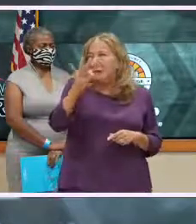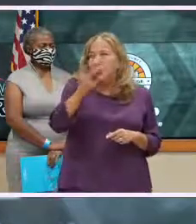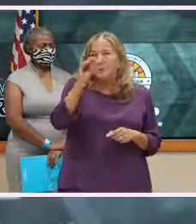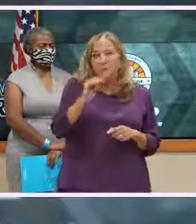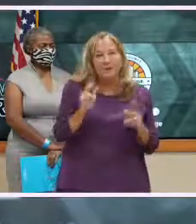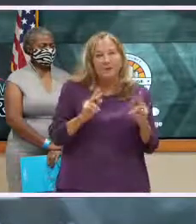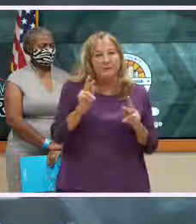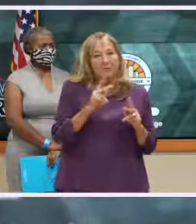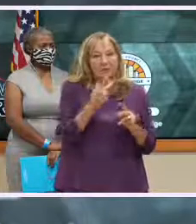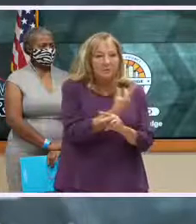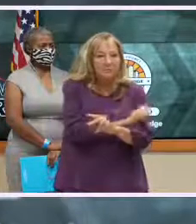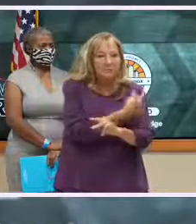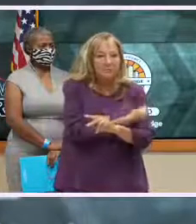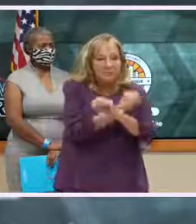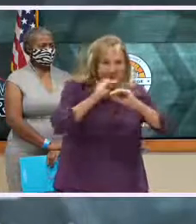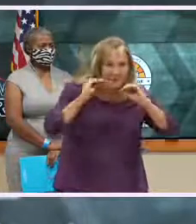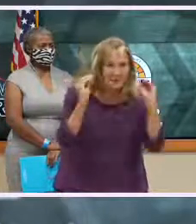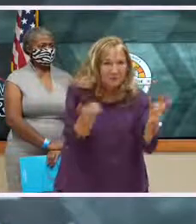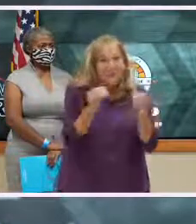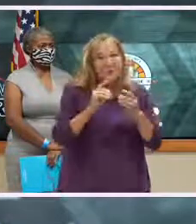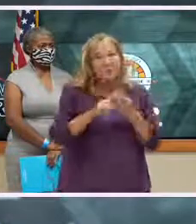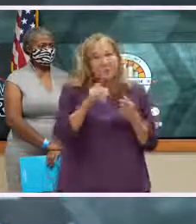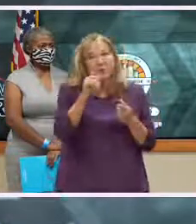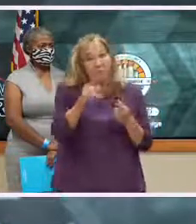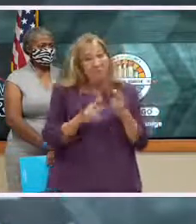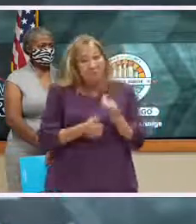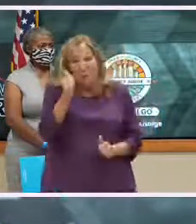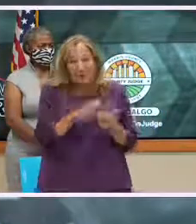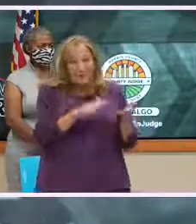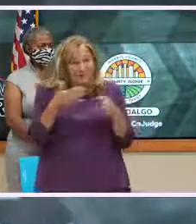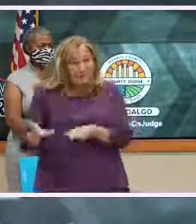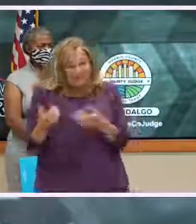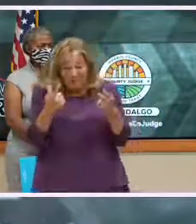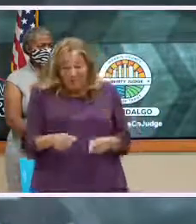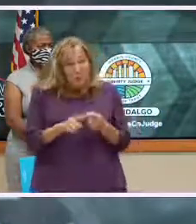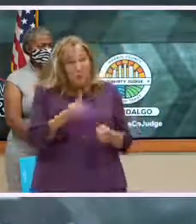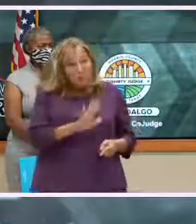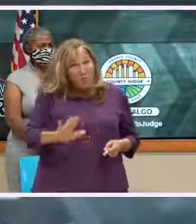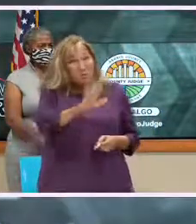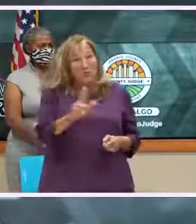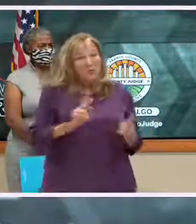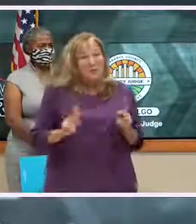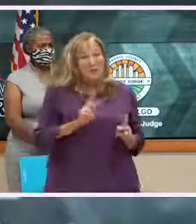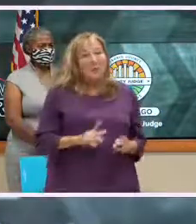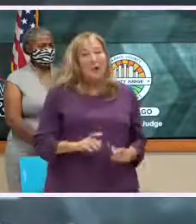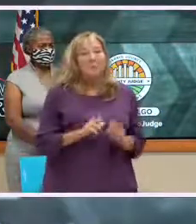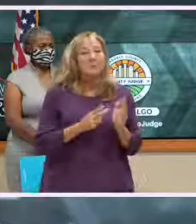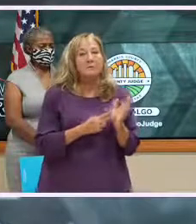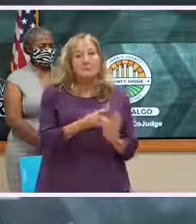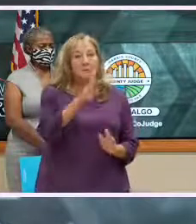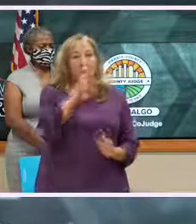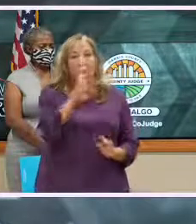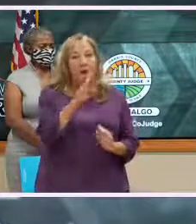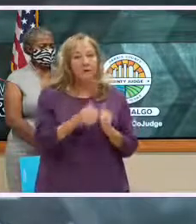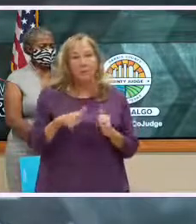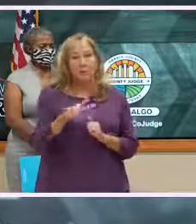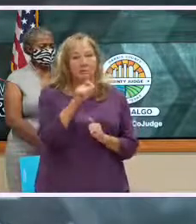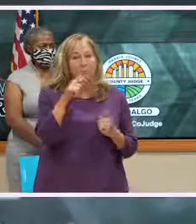of the deaths are among the unvaccinated. So, to put it bluntly, in very stark